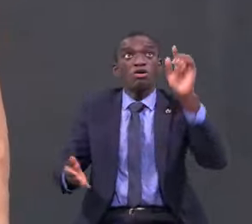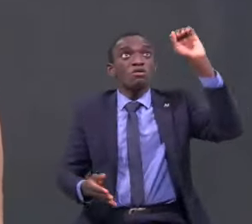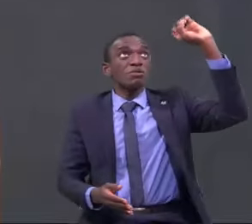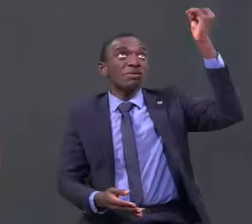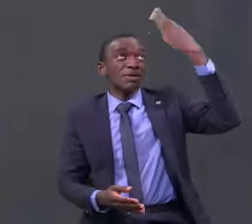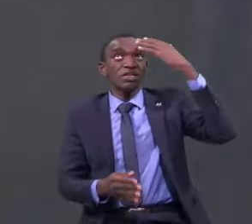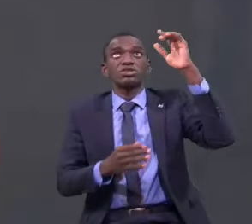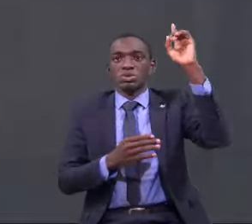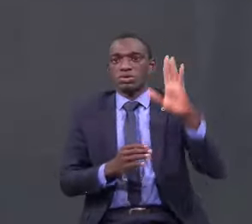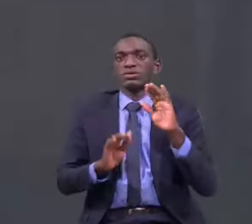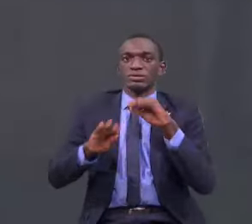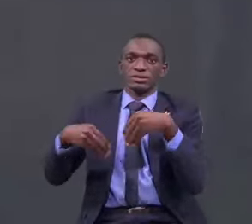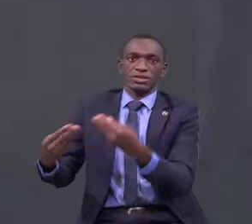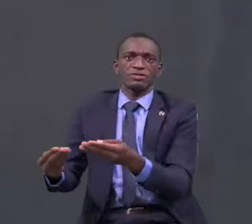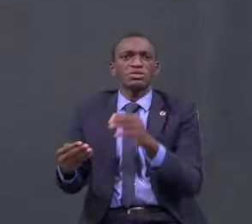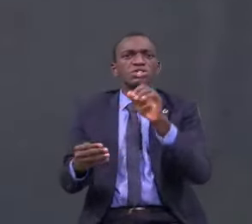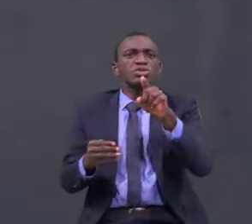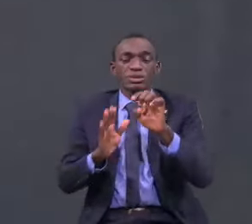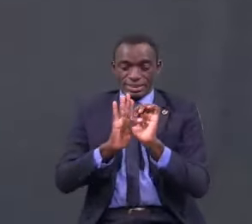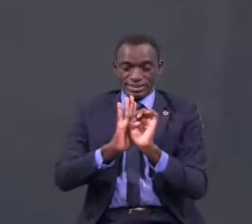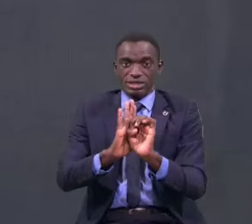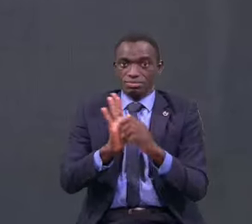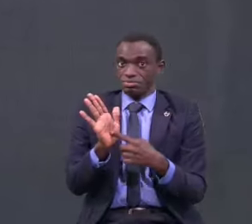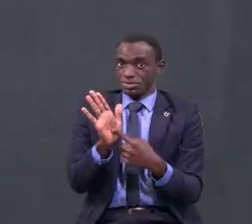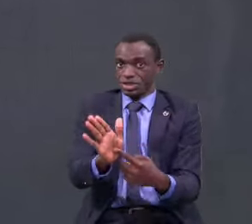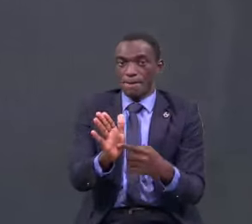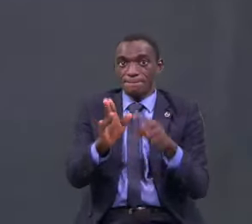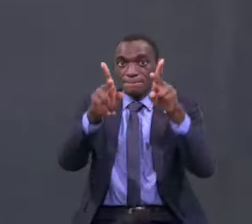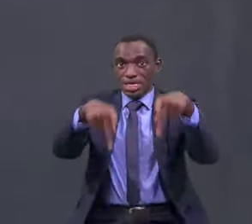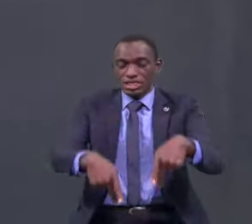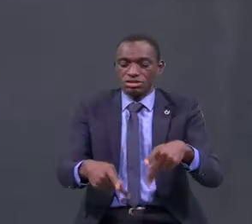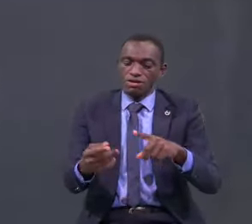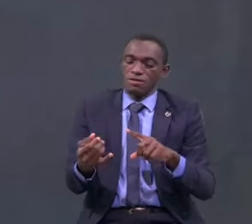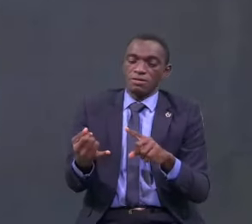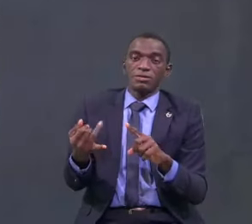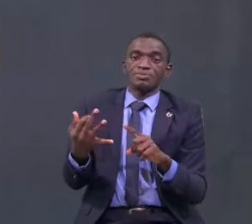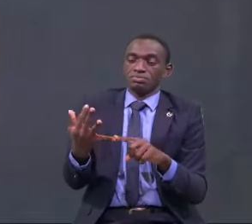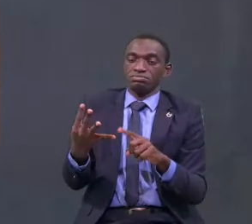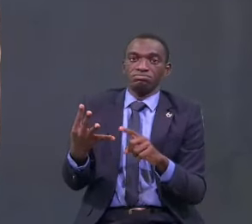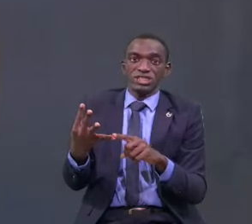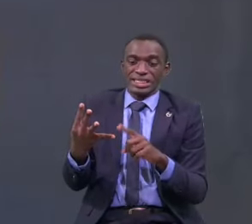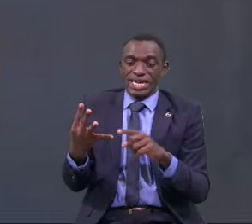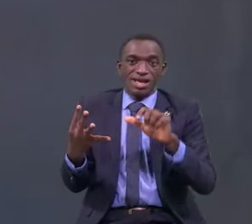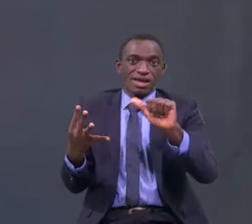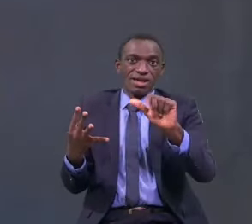Look at Adam. Adam is the first chapter of the Bible.